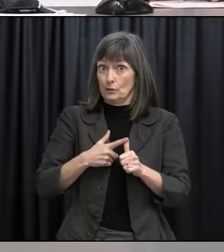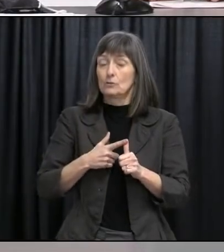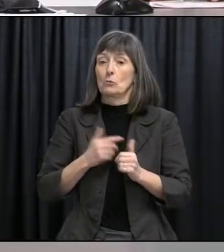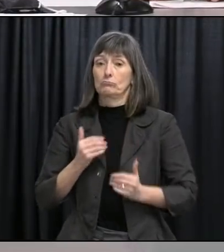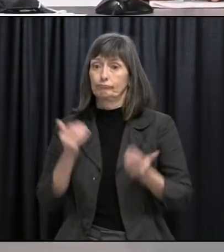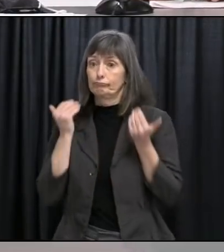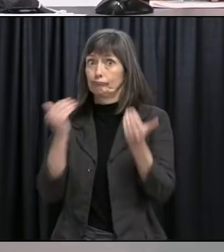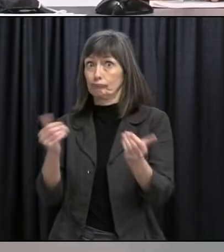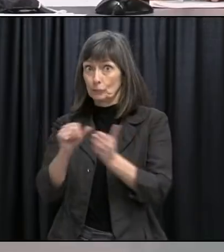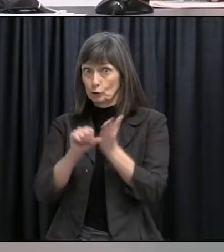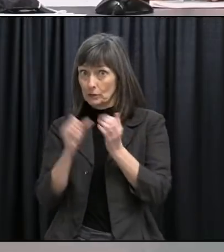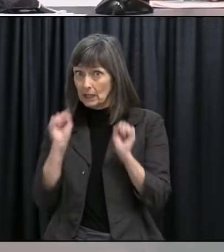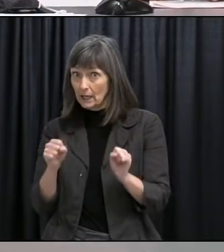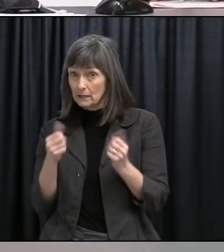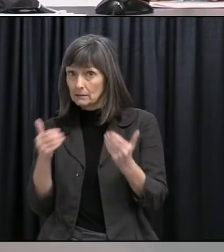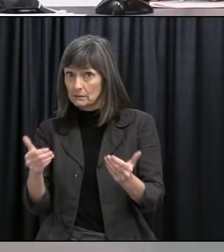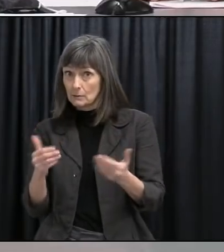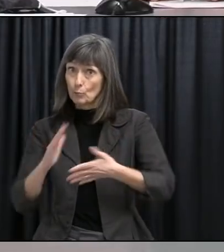done?